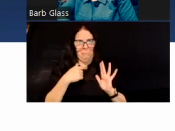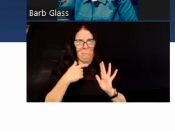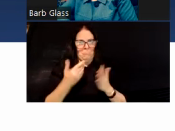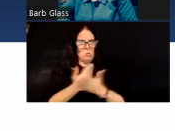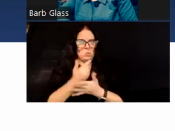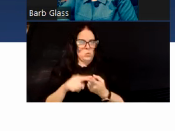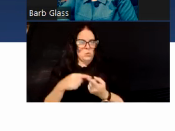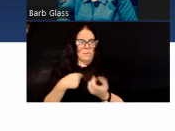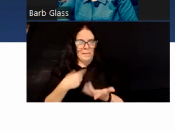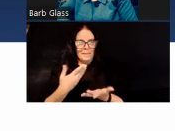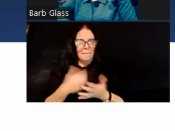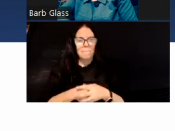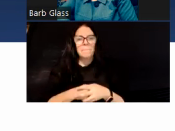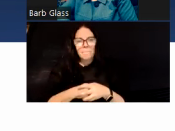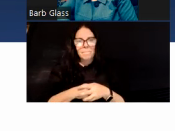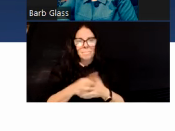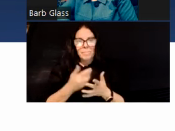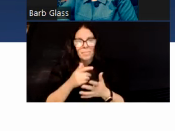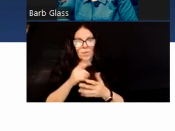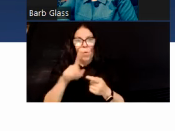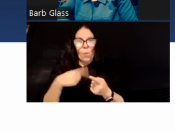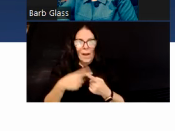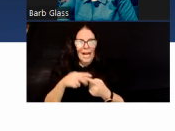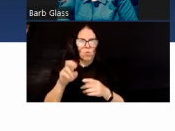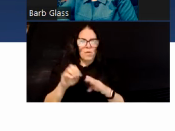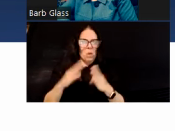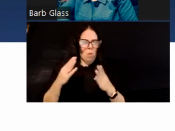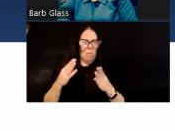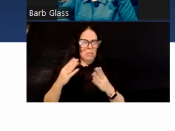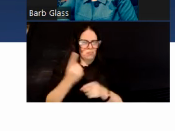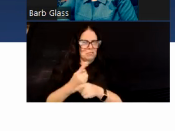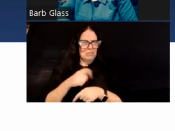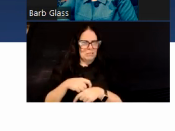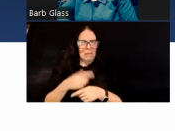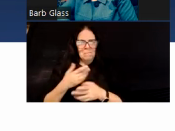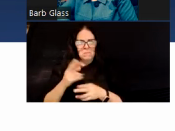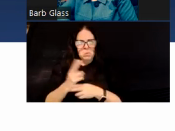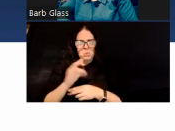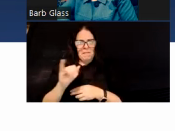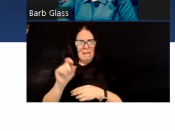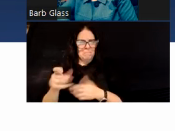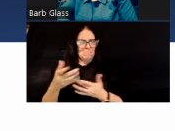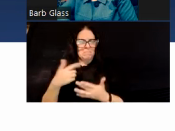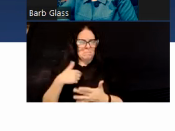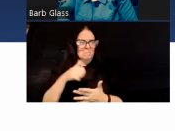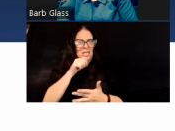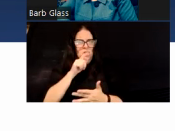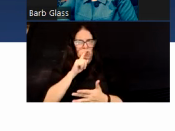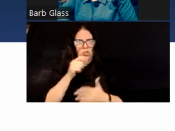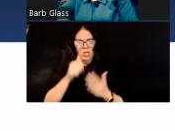sure when you would reopen an Employment